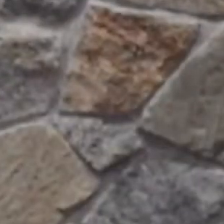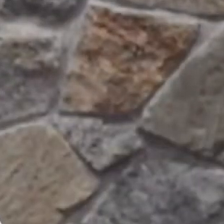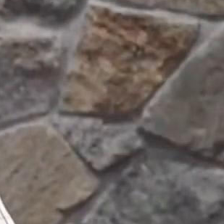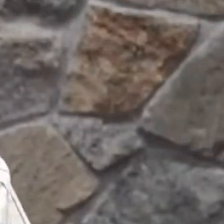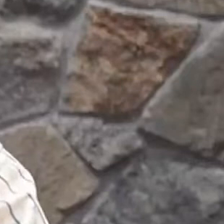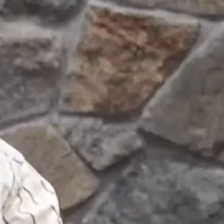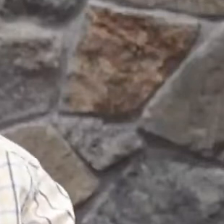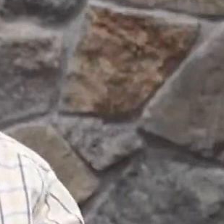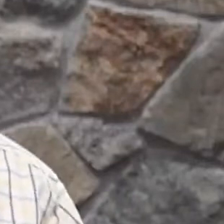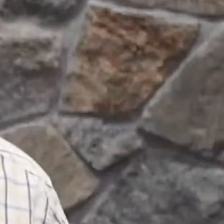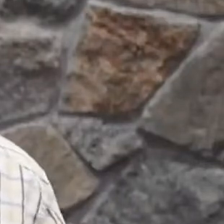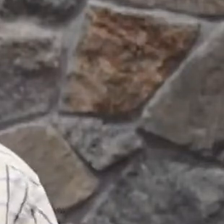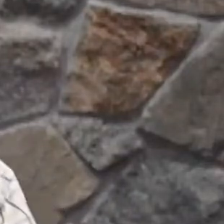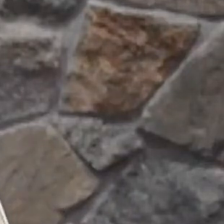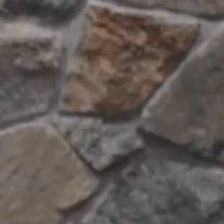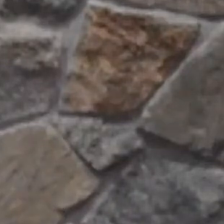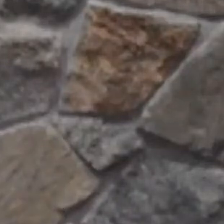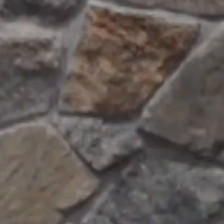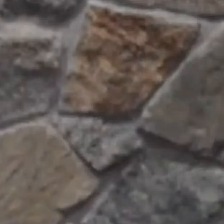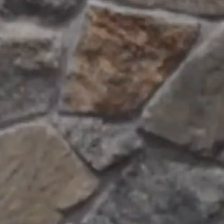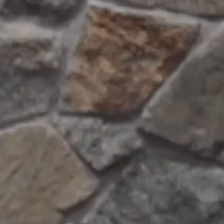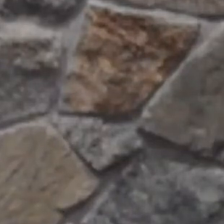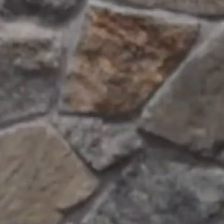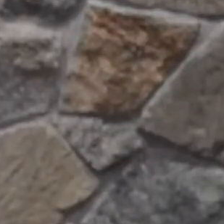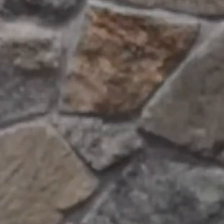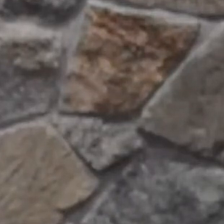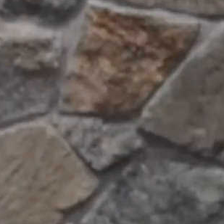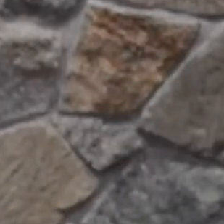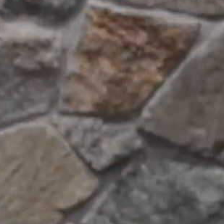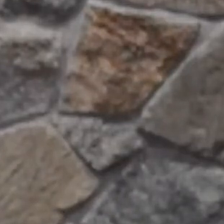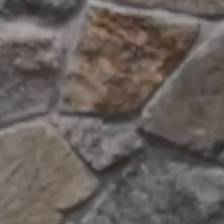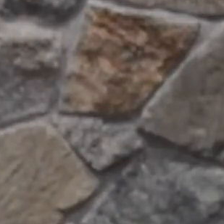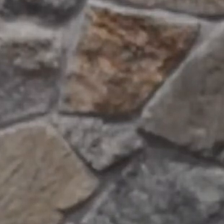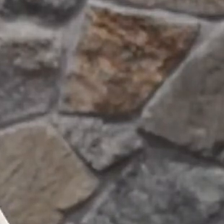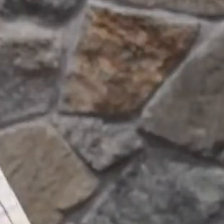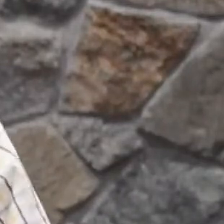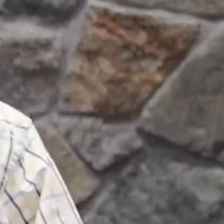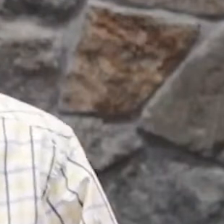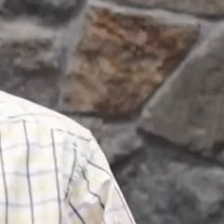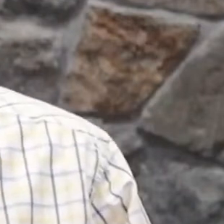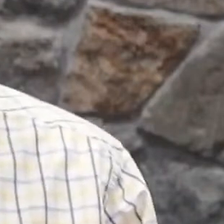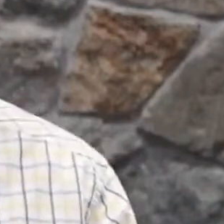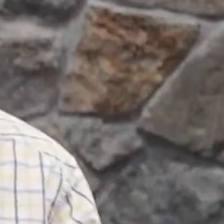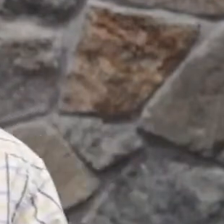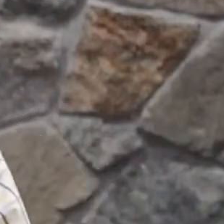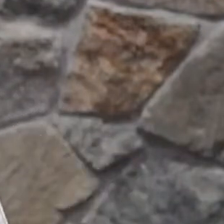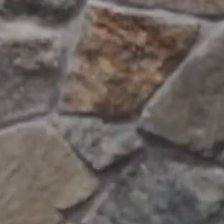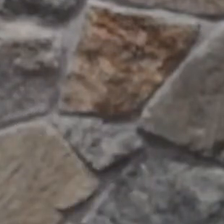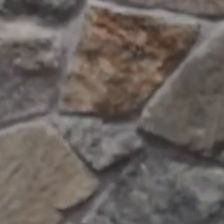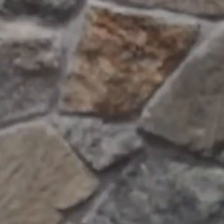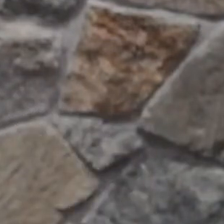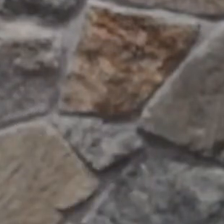Good morning, everybody. Happy Sunday to you. Thank you so much for being with us today. If you were with us last Sunday, you heard us